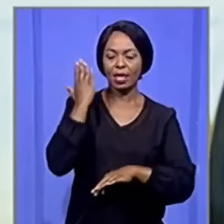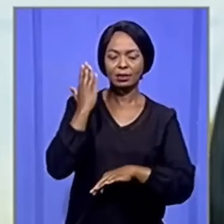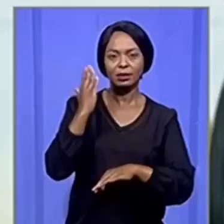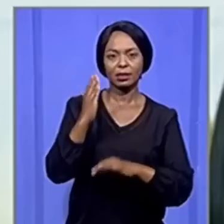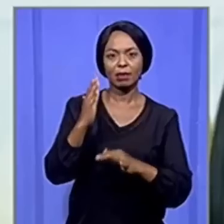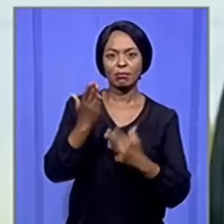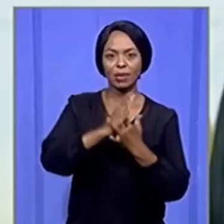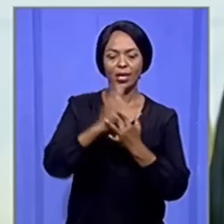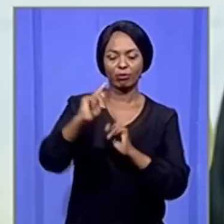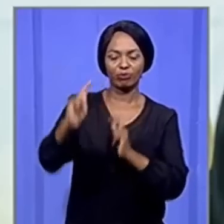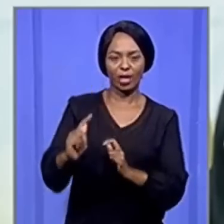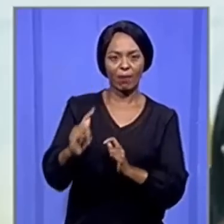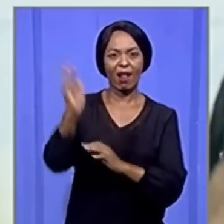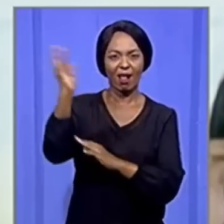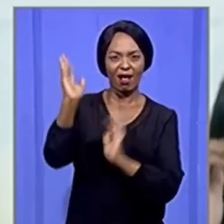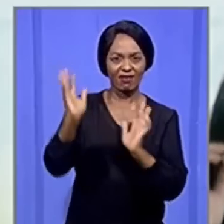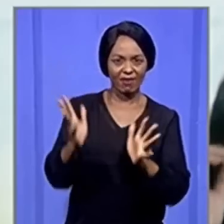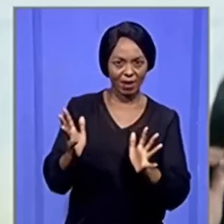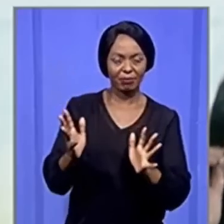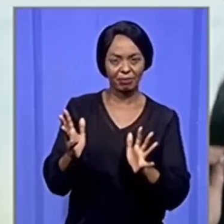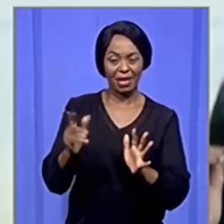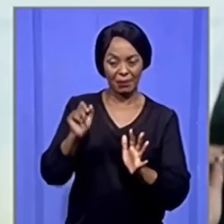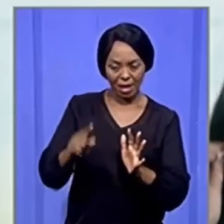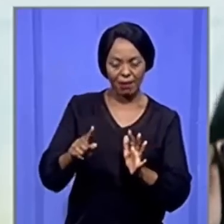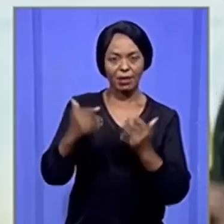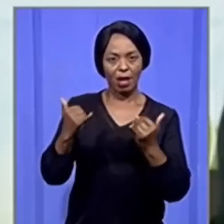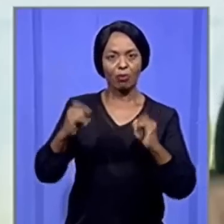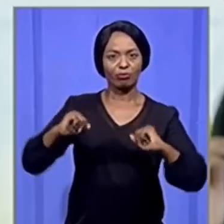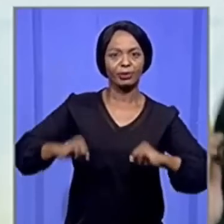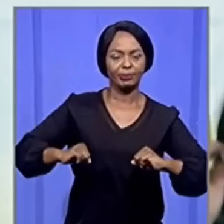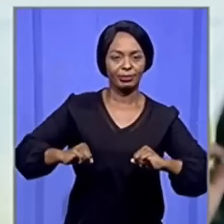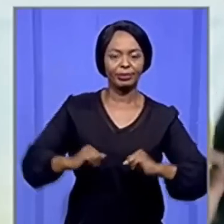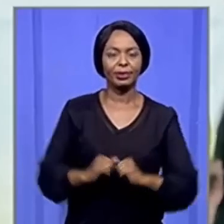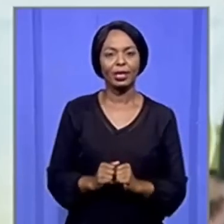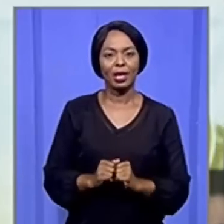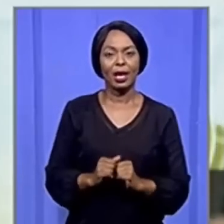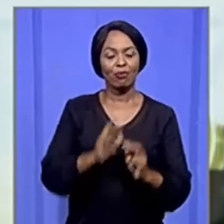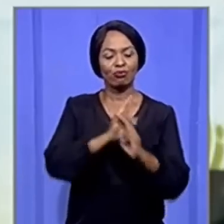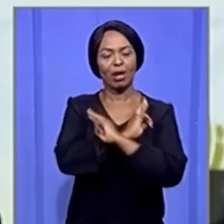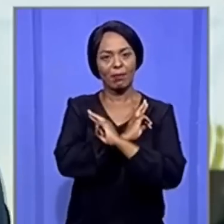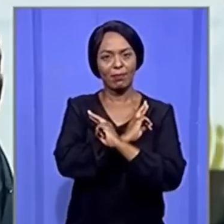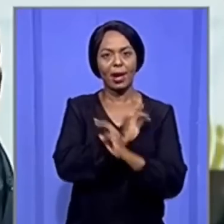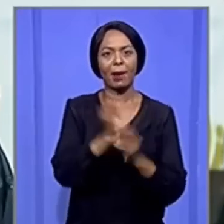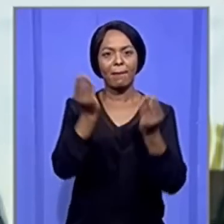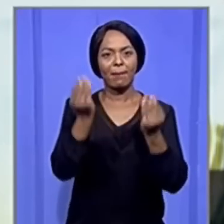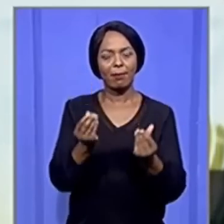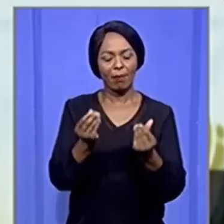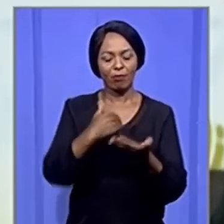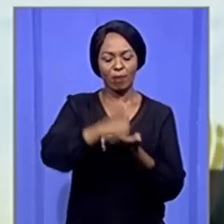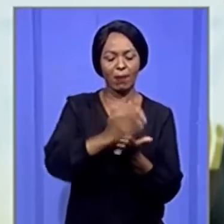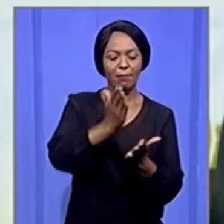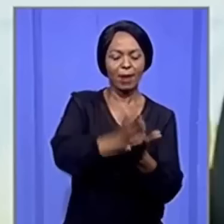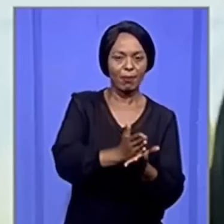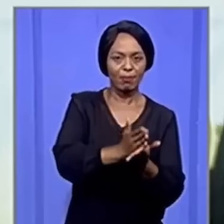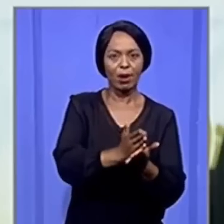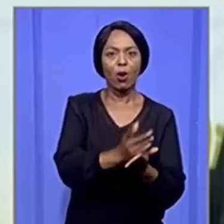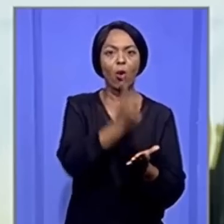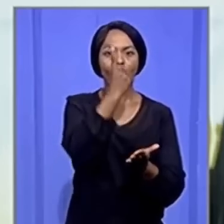budget policy system. Contribution to retirement funds will be split with 1/3 going into a